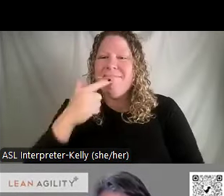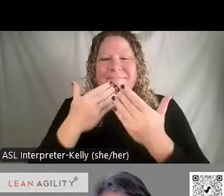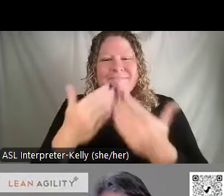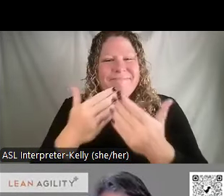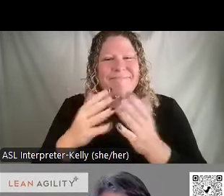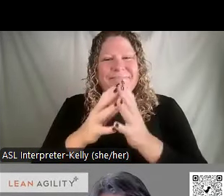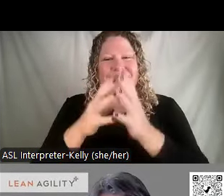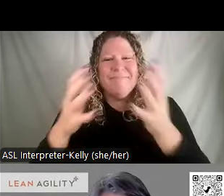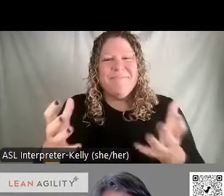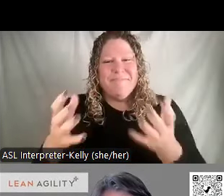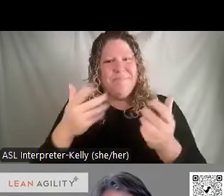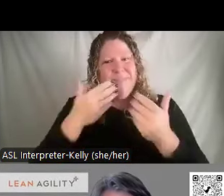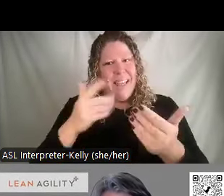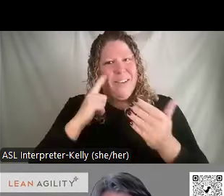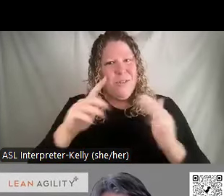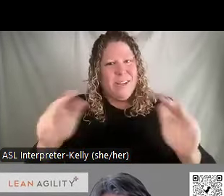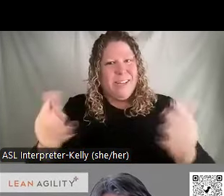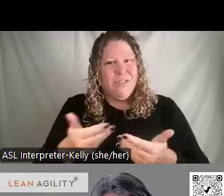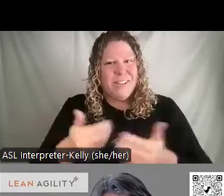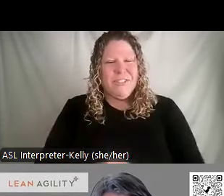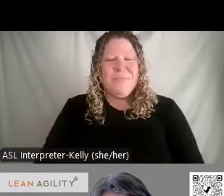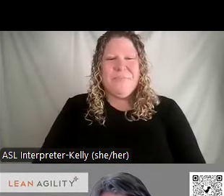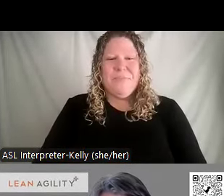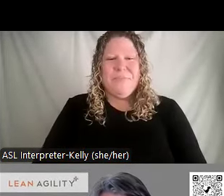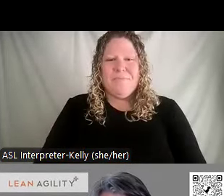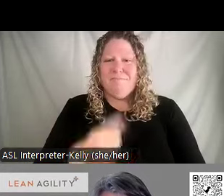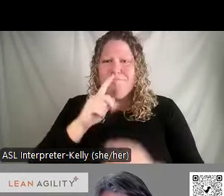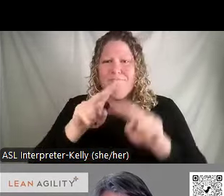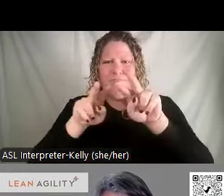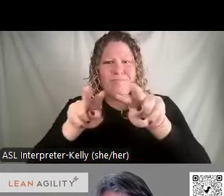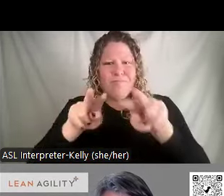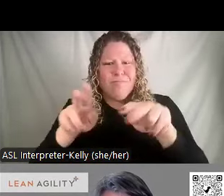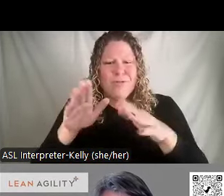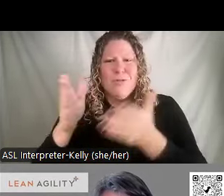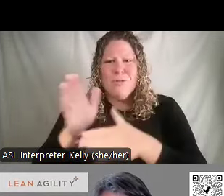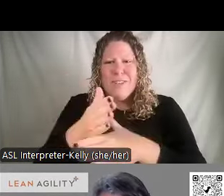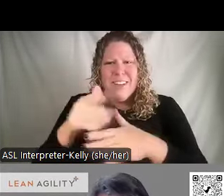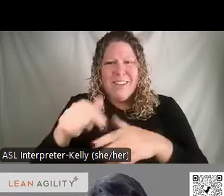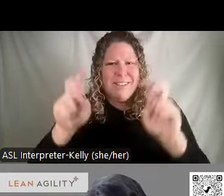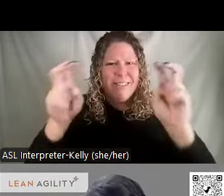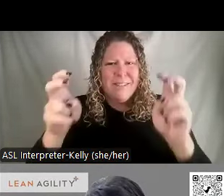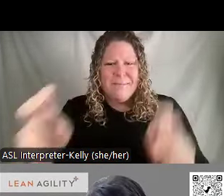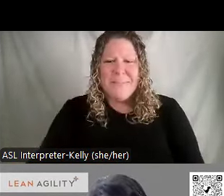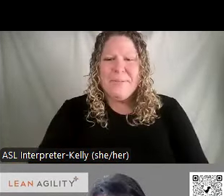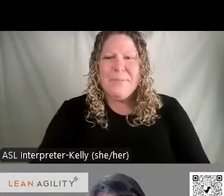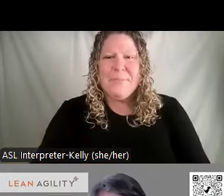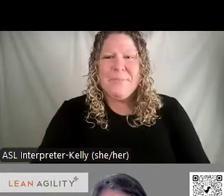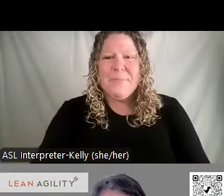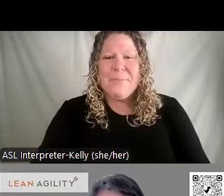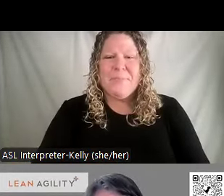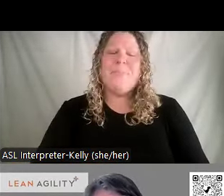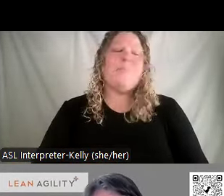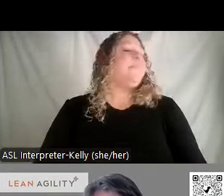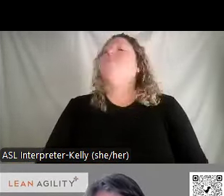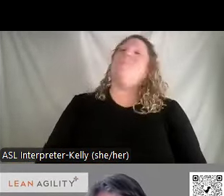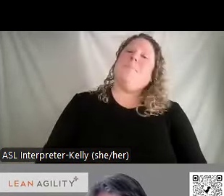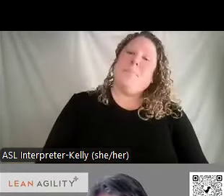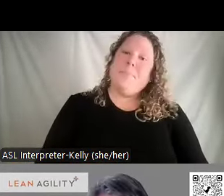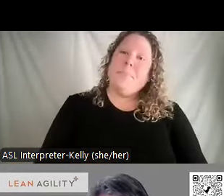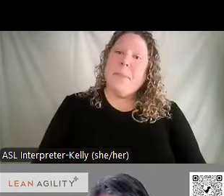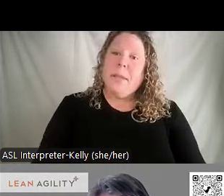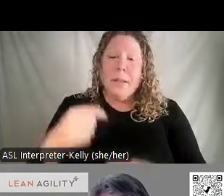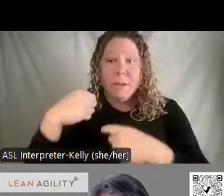appreciate the introduction. And I'm looking forward to sharing this topic with you folks. So over the years, I've noticed